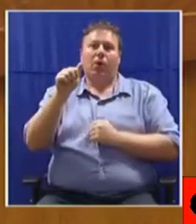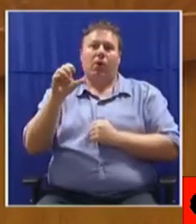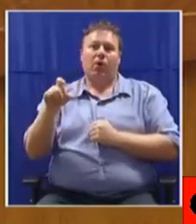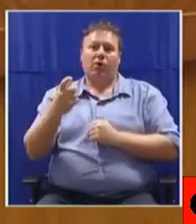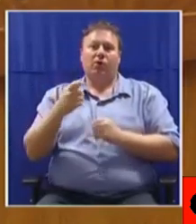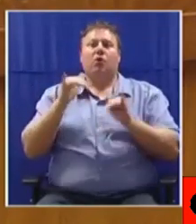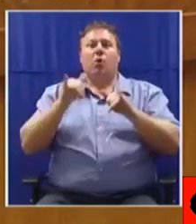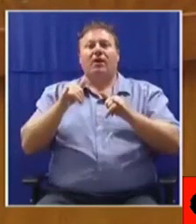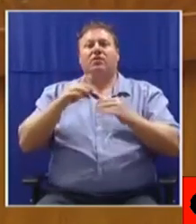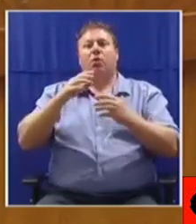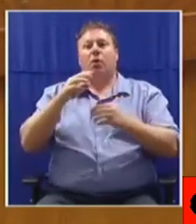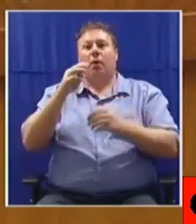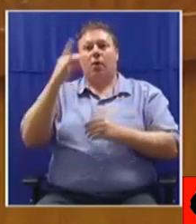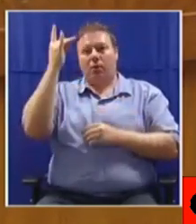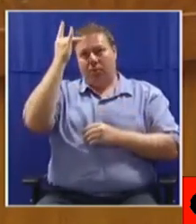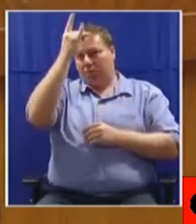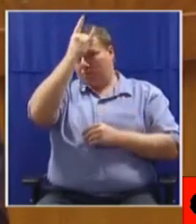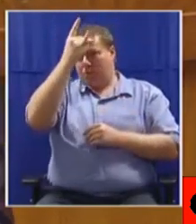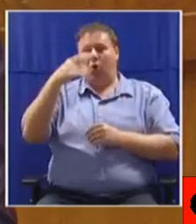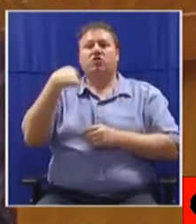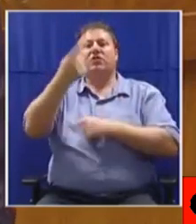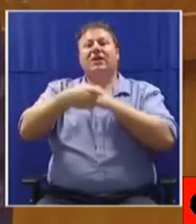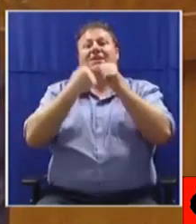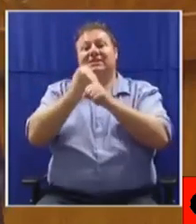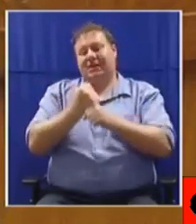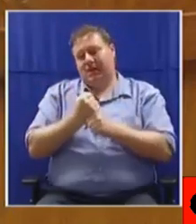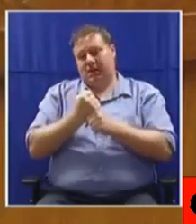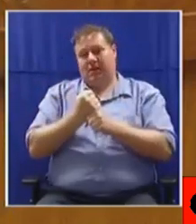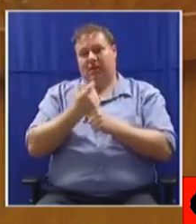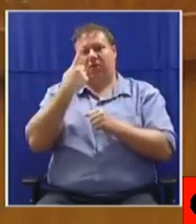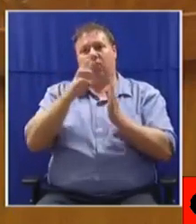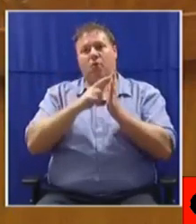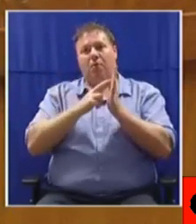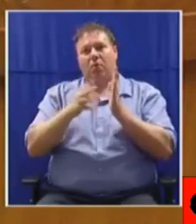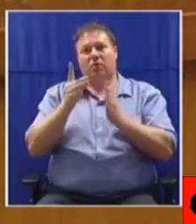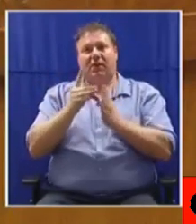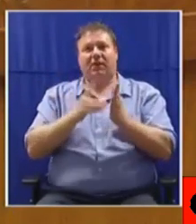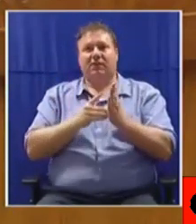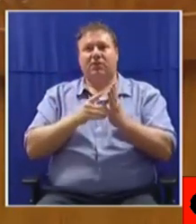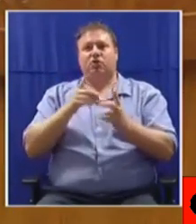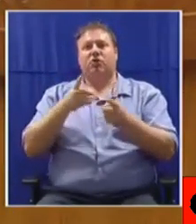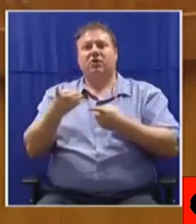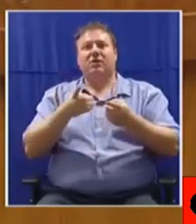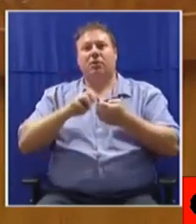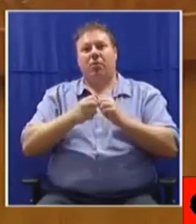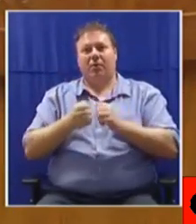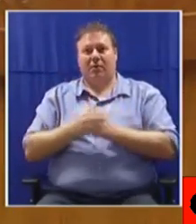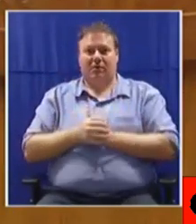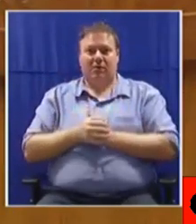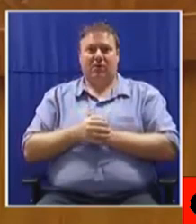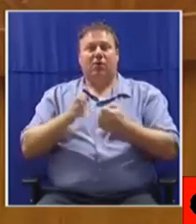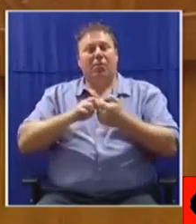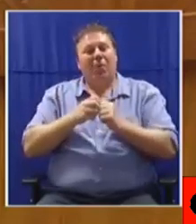next year, which is the rising date of this committee reporting date, to actually grapple with this problem. This problem is far more urgent than